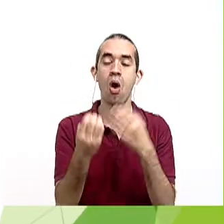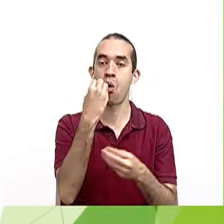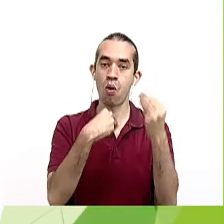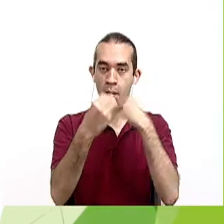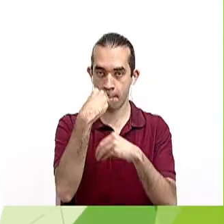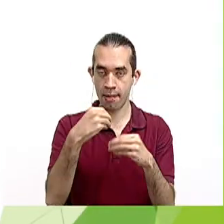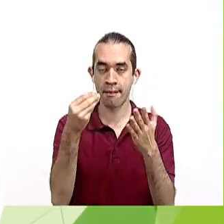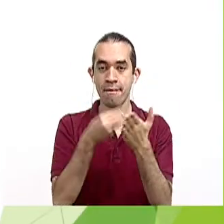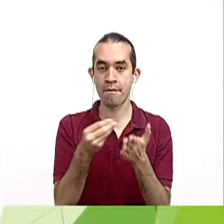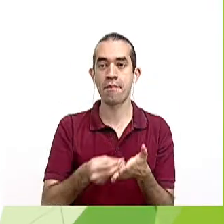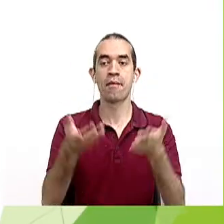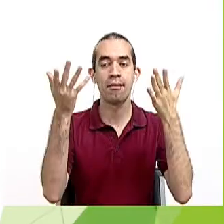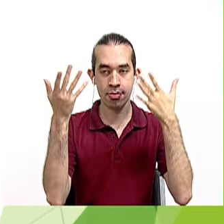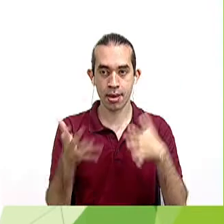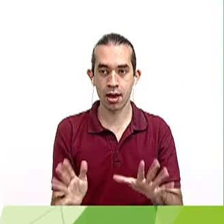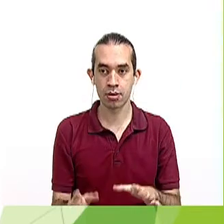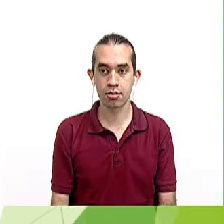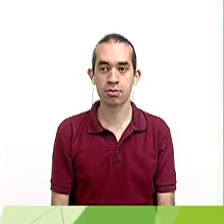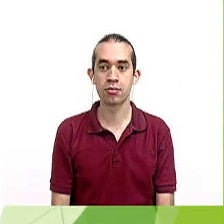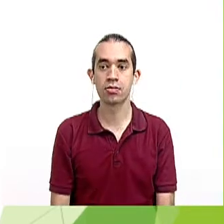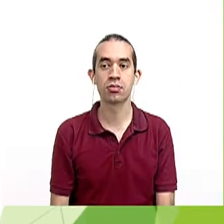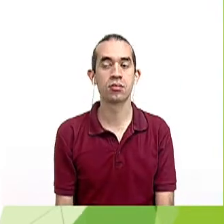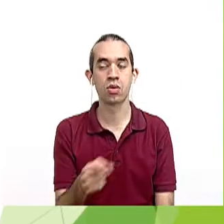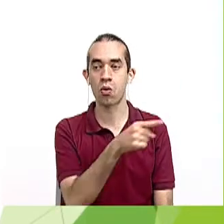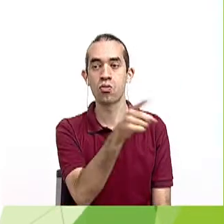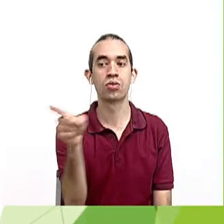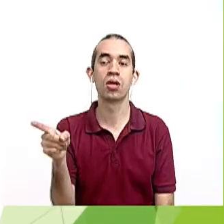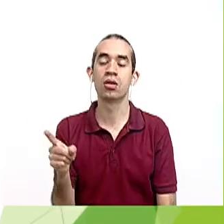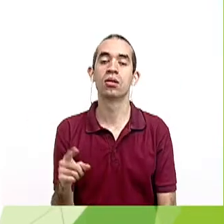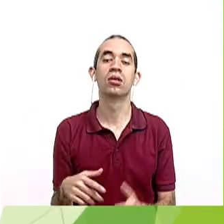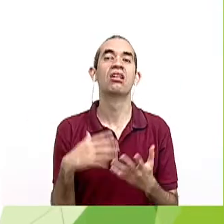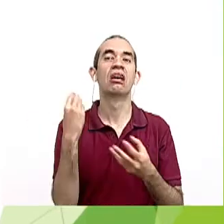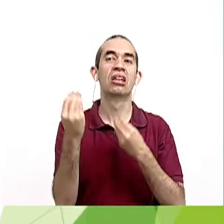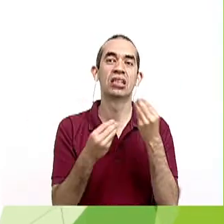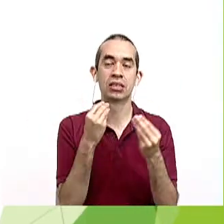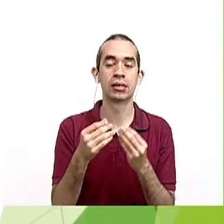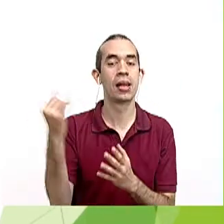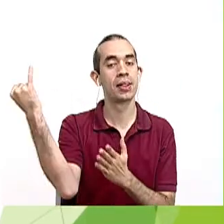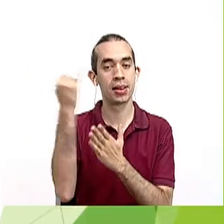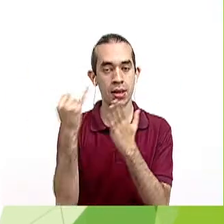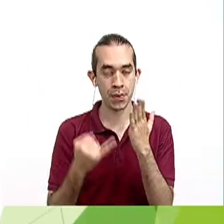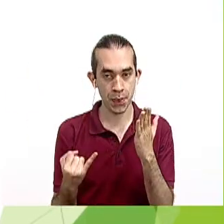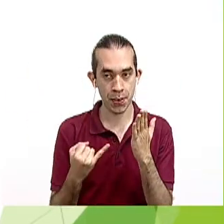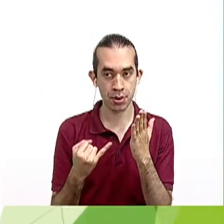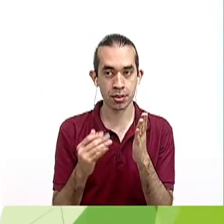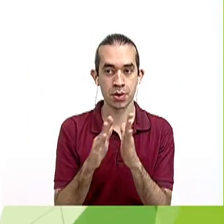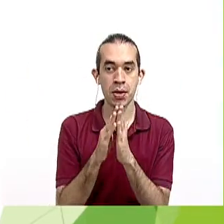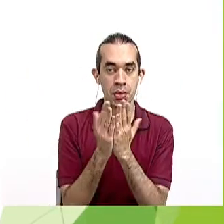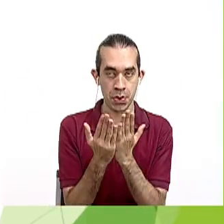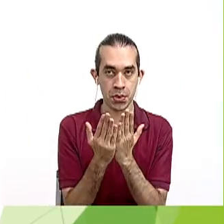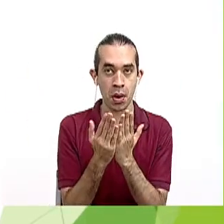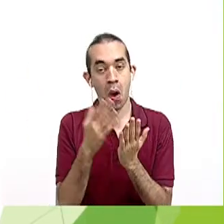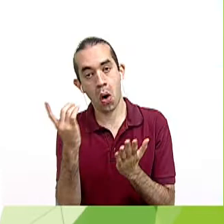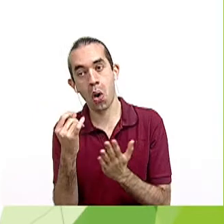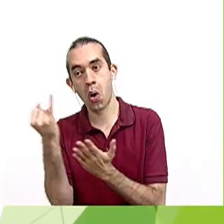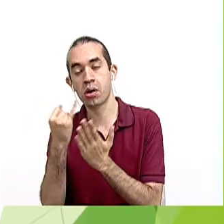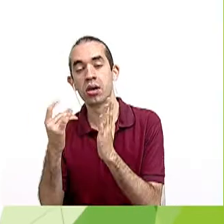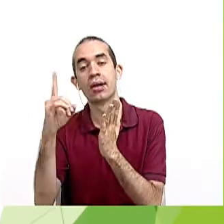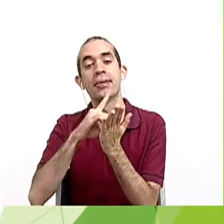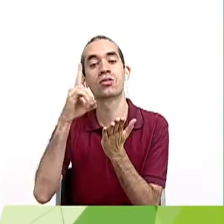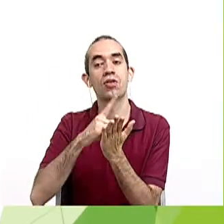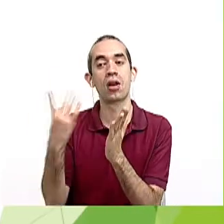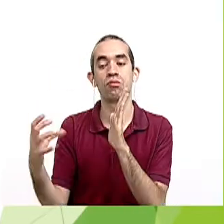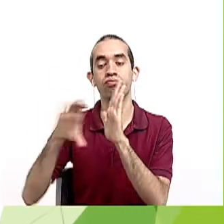they bought. So you are going to create a short illustrated book or a picture